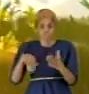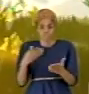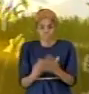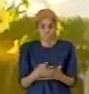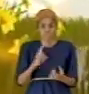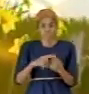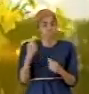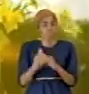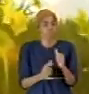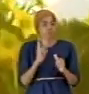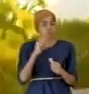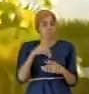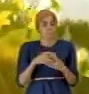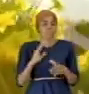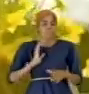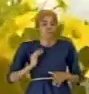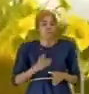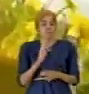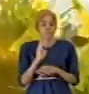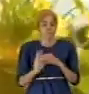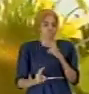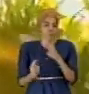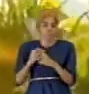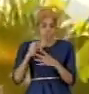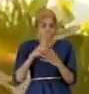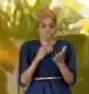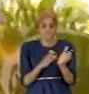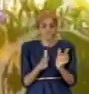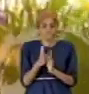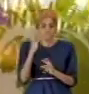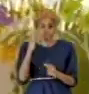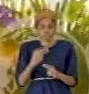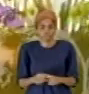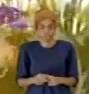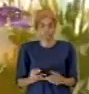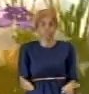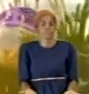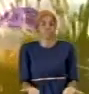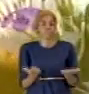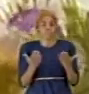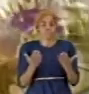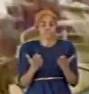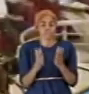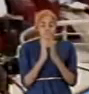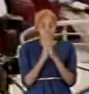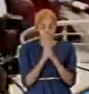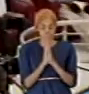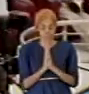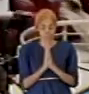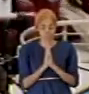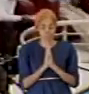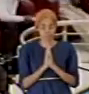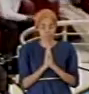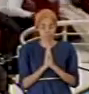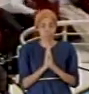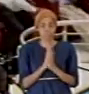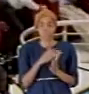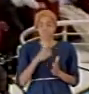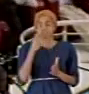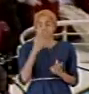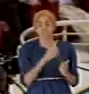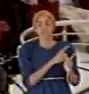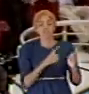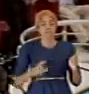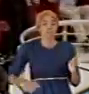our world in Jesus' name. Please rise up and talk to the Lord in prayer and say,